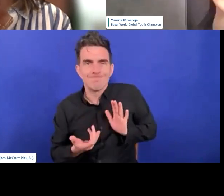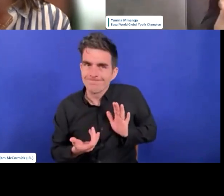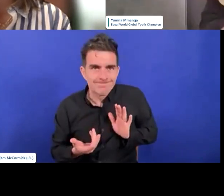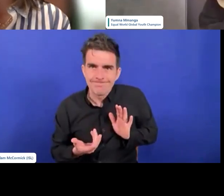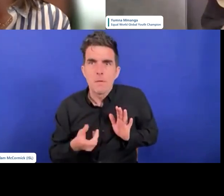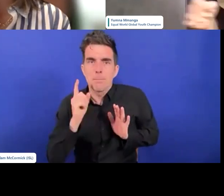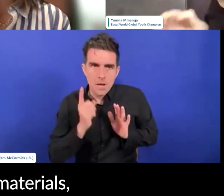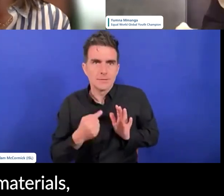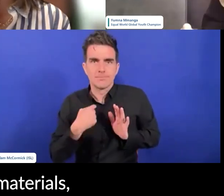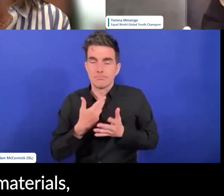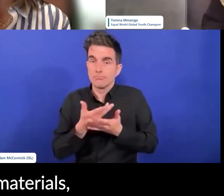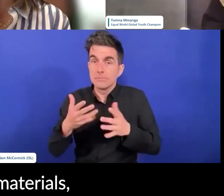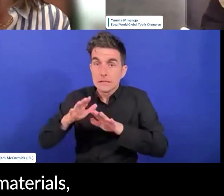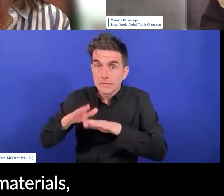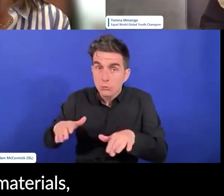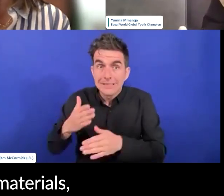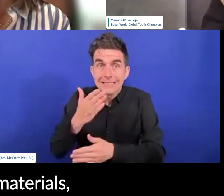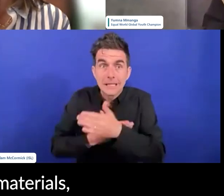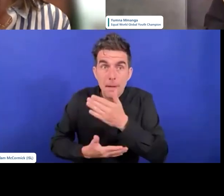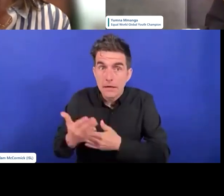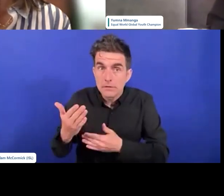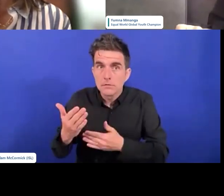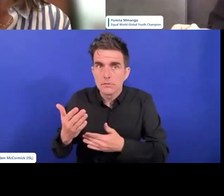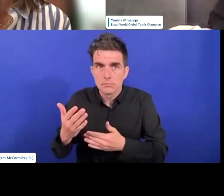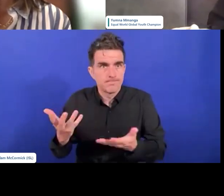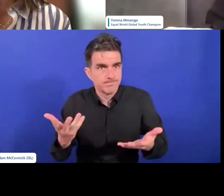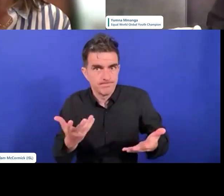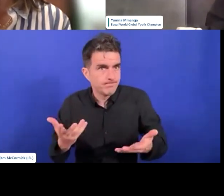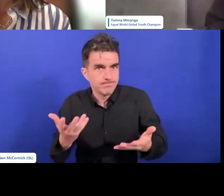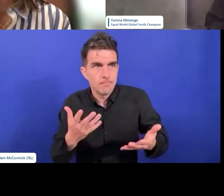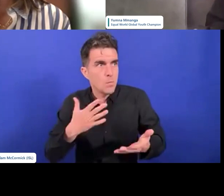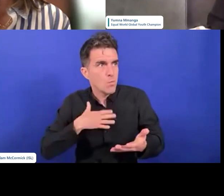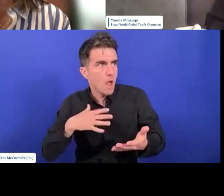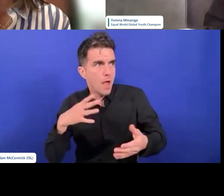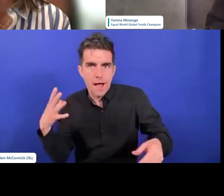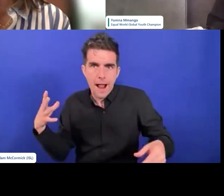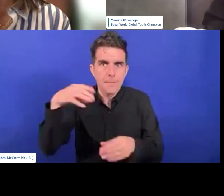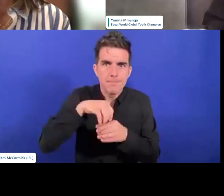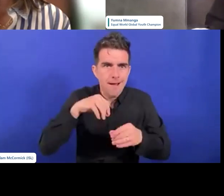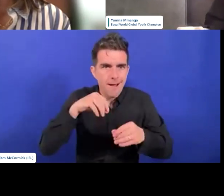mindset and not in materials.